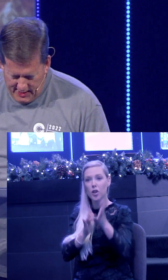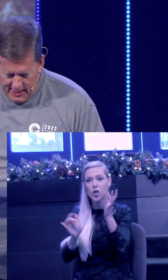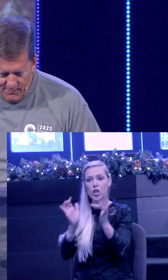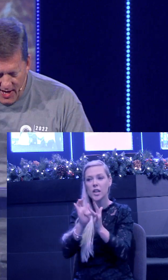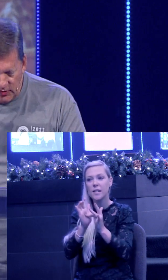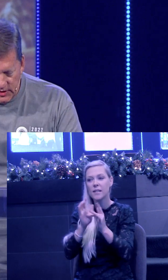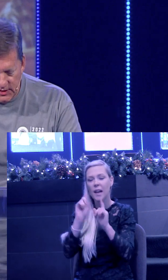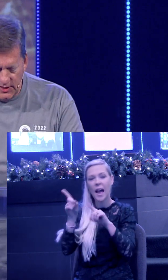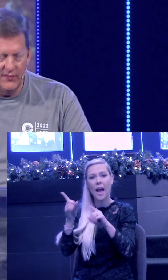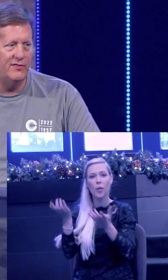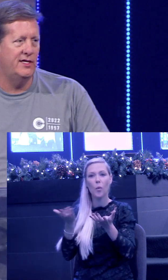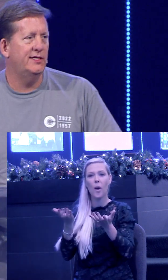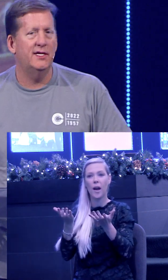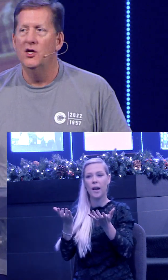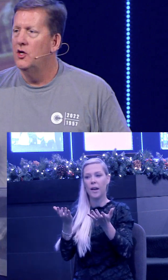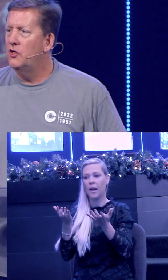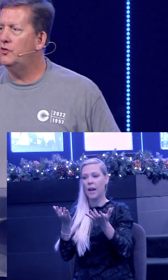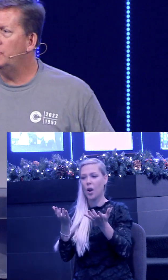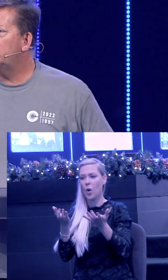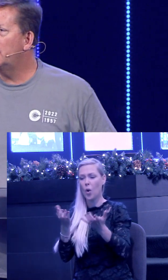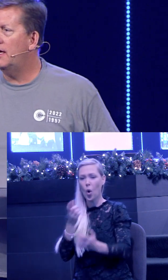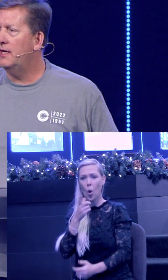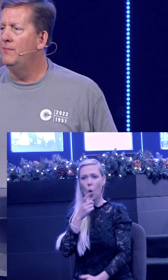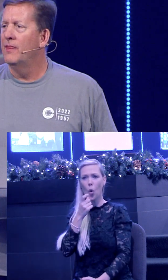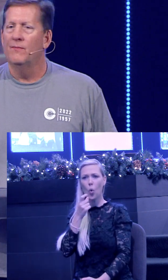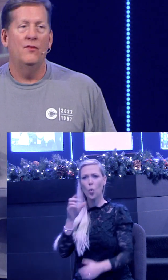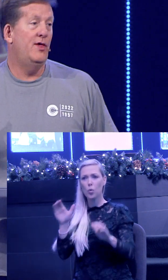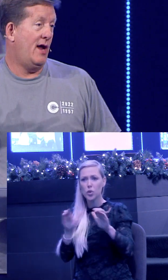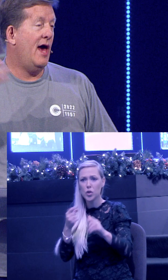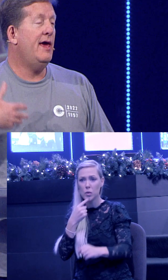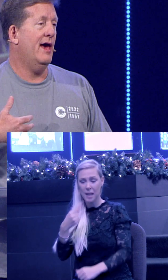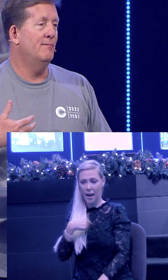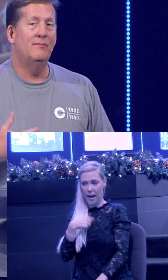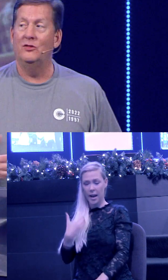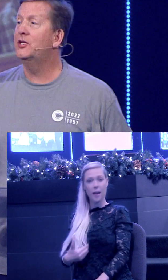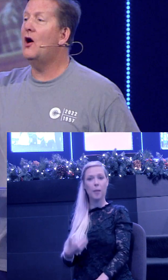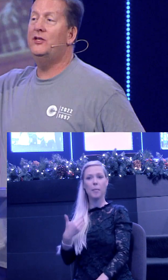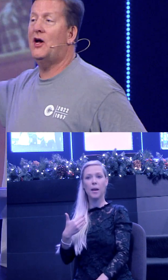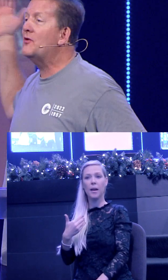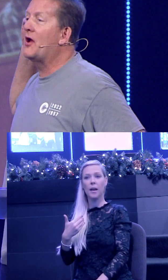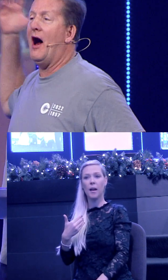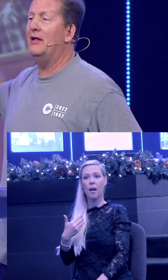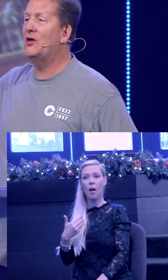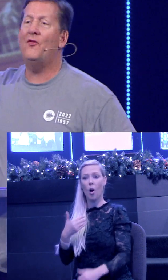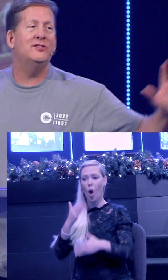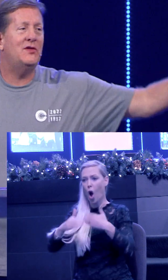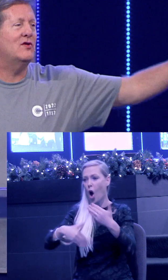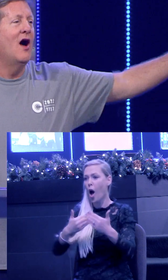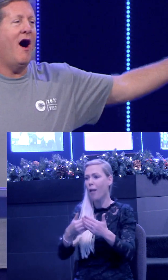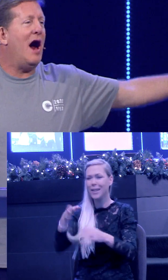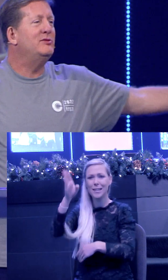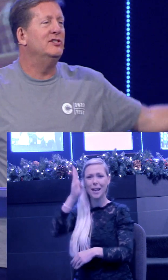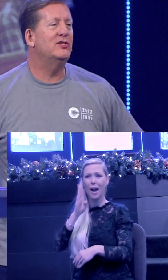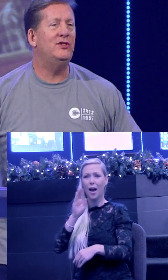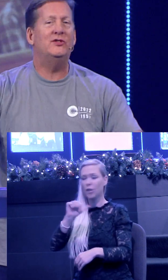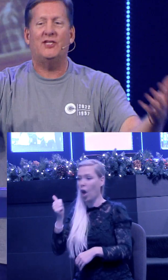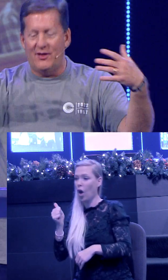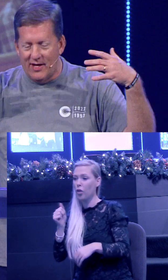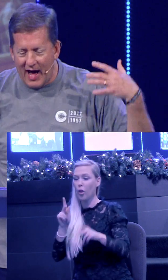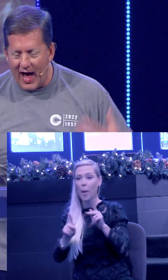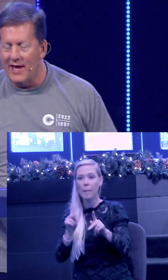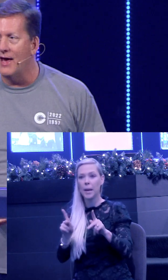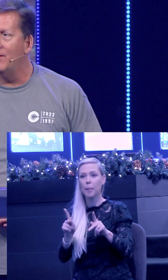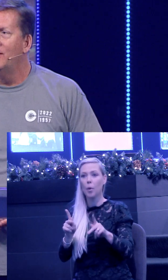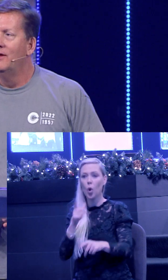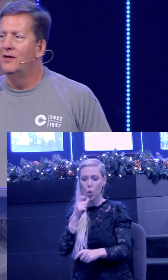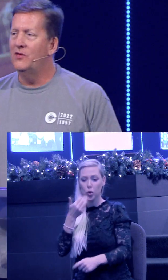question in Matthew 16, 15. He said, "Who do you say that I am?" You see all these other gods, all these other options. Who do you say